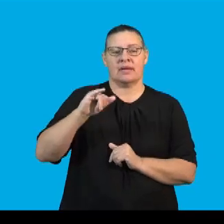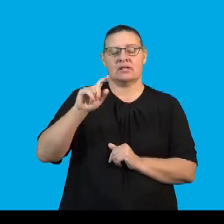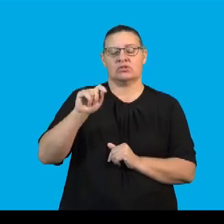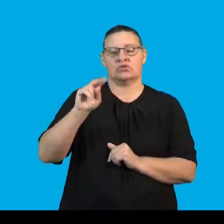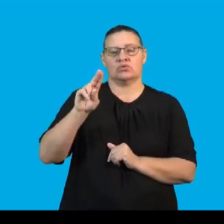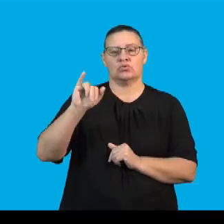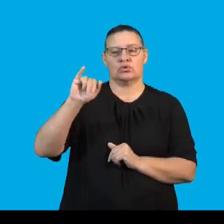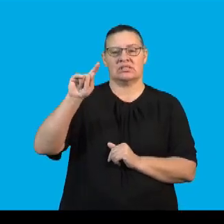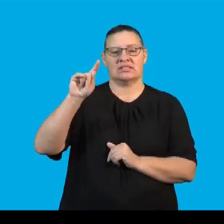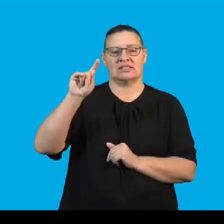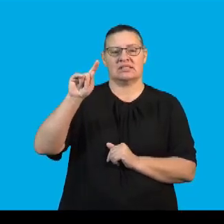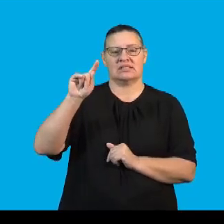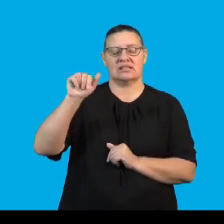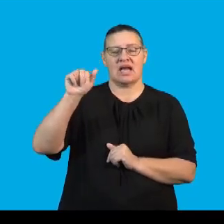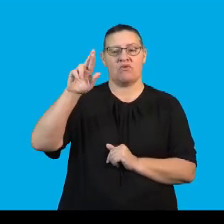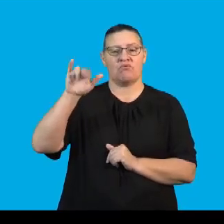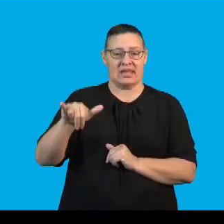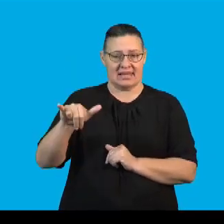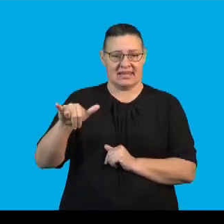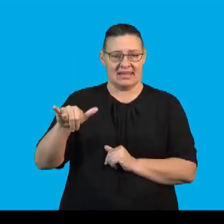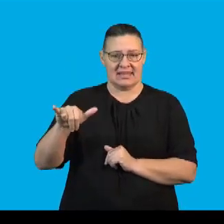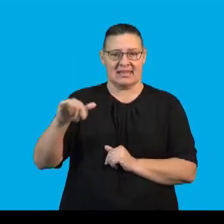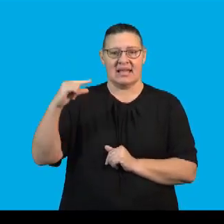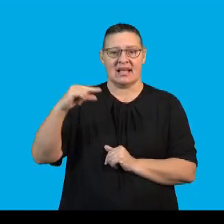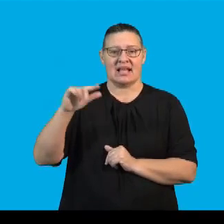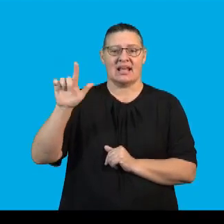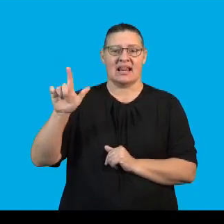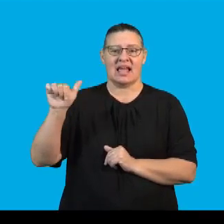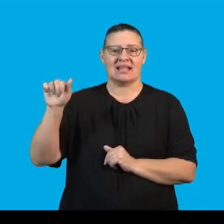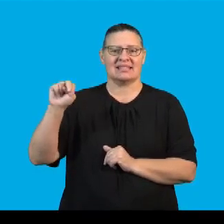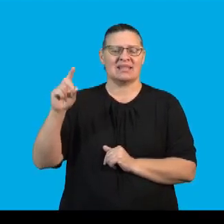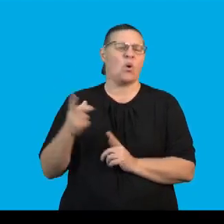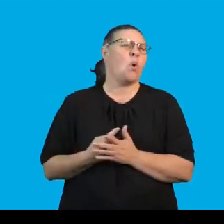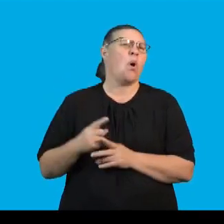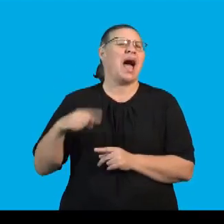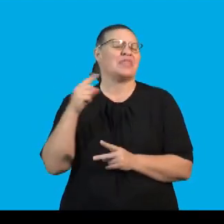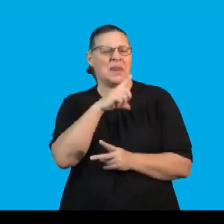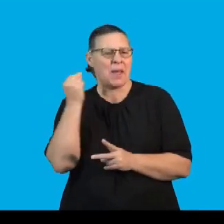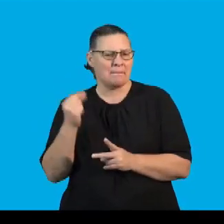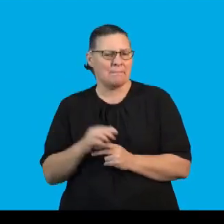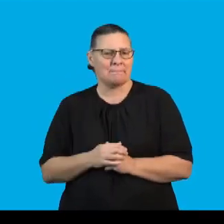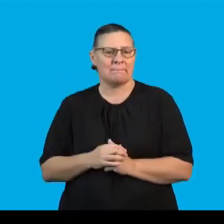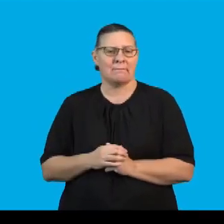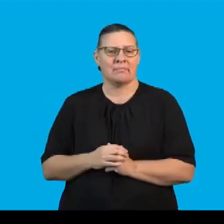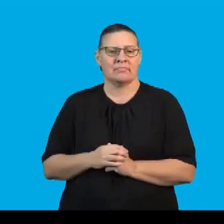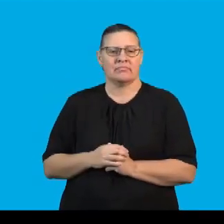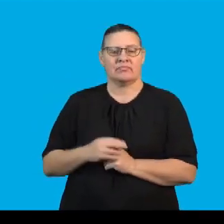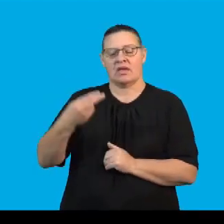it's obviously pituitary gland. It has got another name that is also accepted.